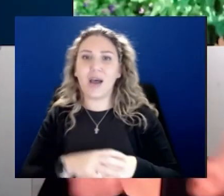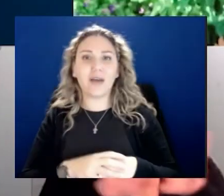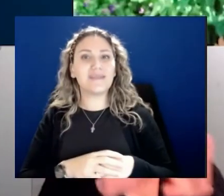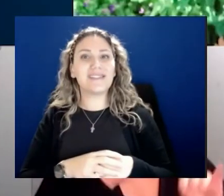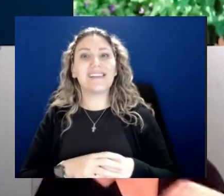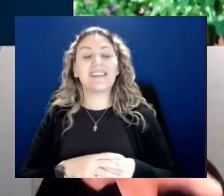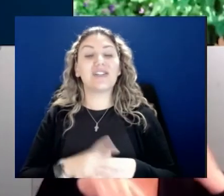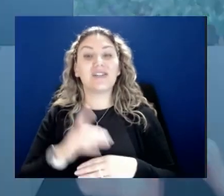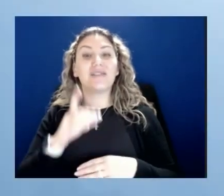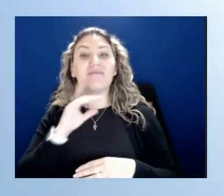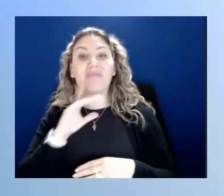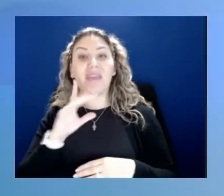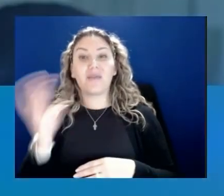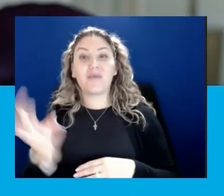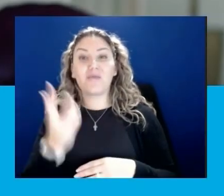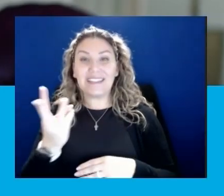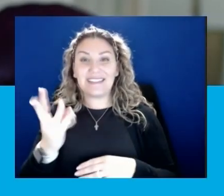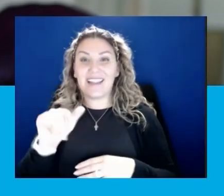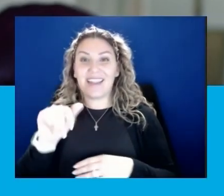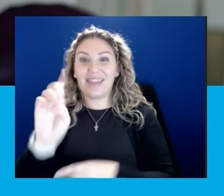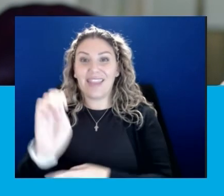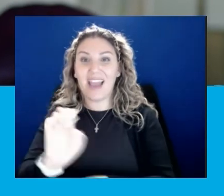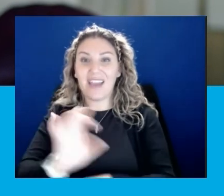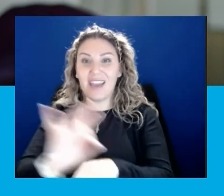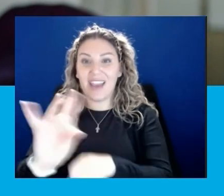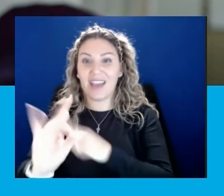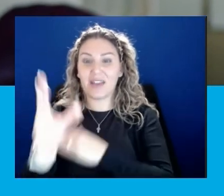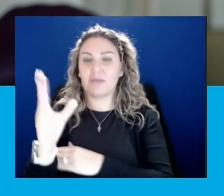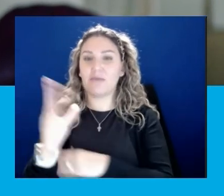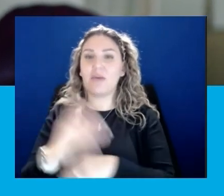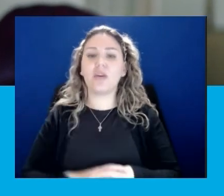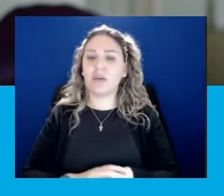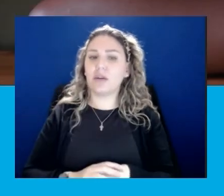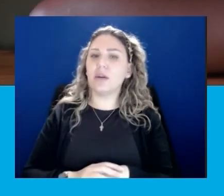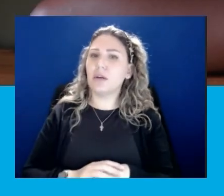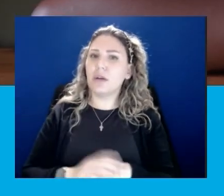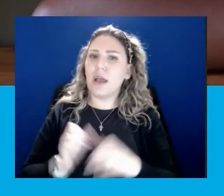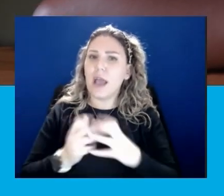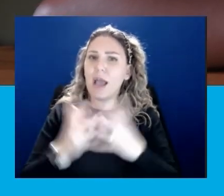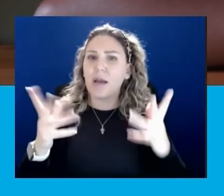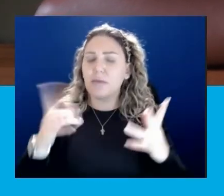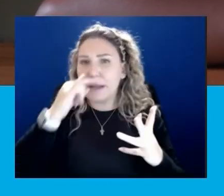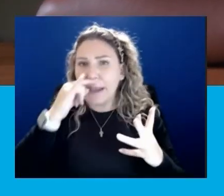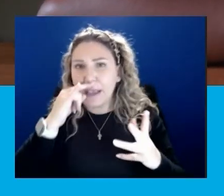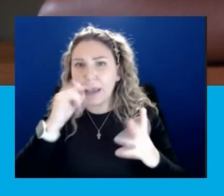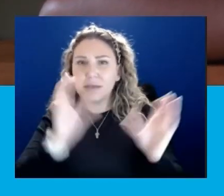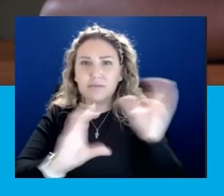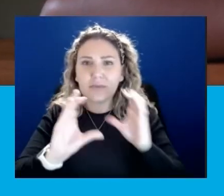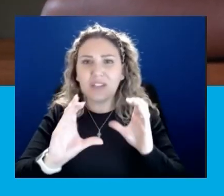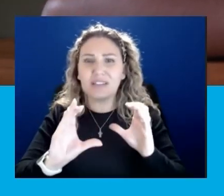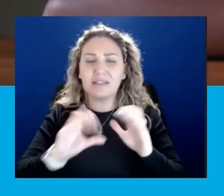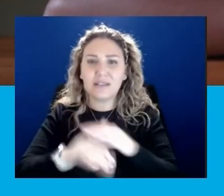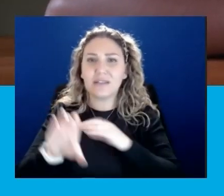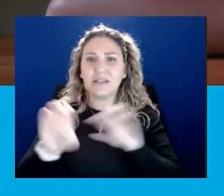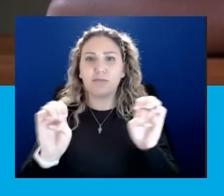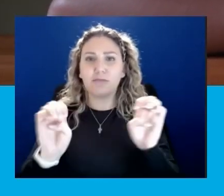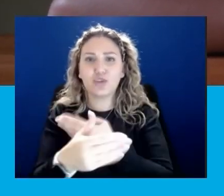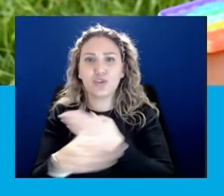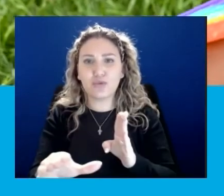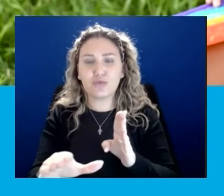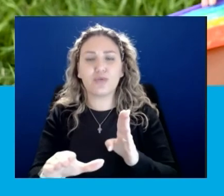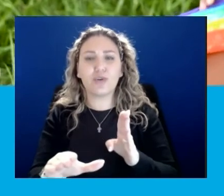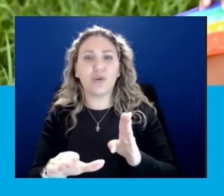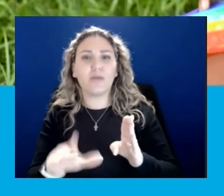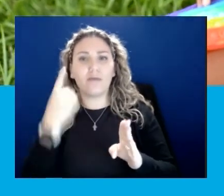a.m. The number of kids turning to their local ER to seek help for their mental health has doubled, according to the